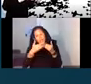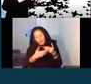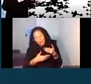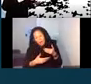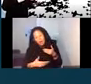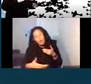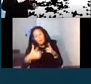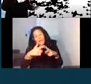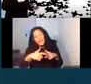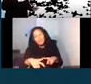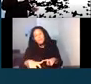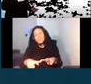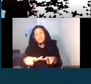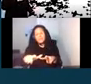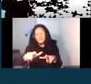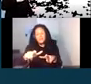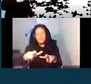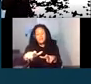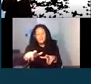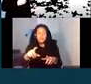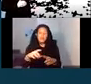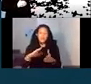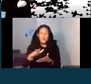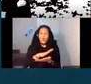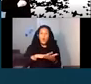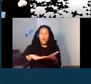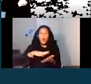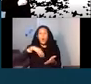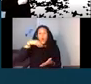England long may be the